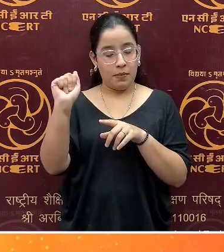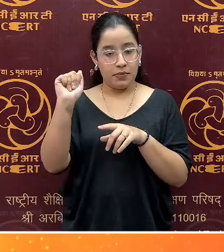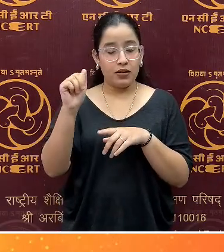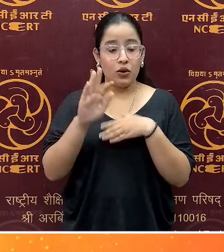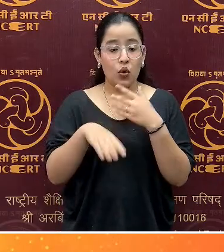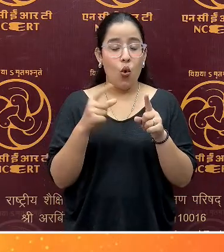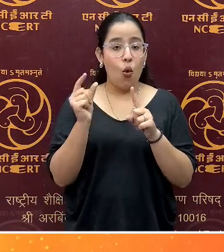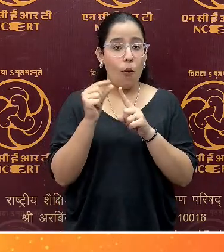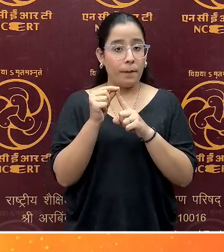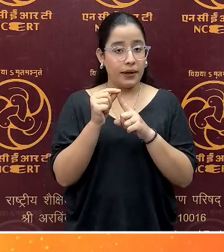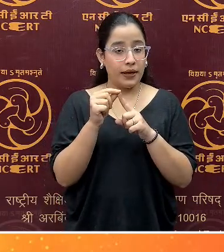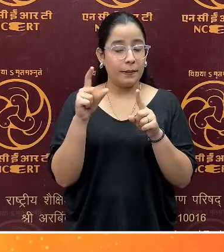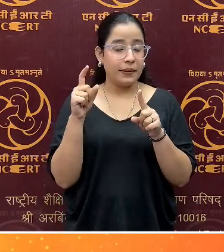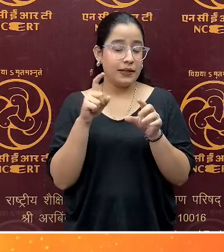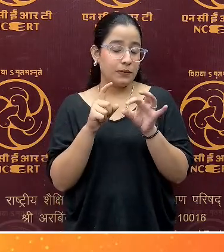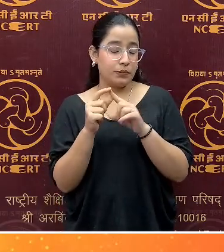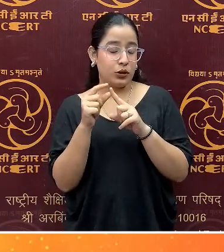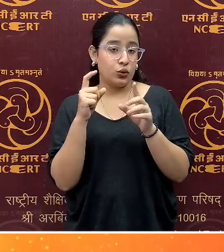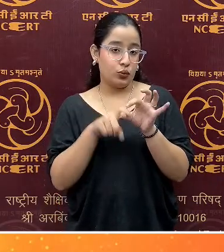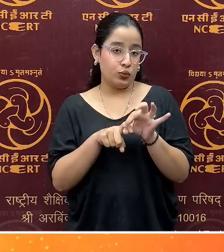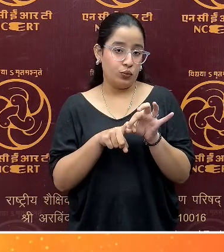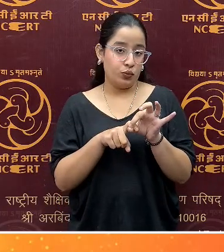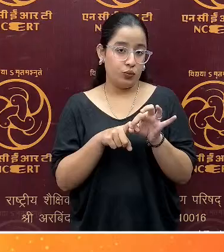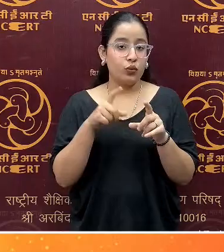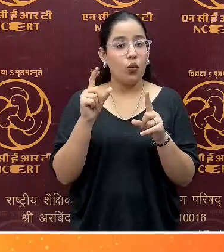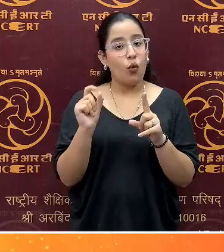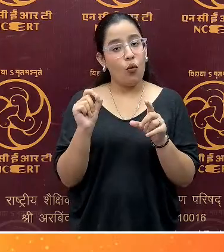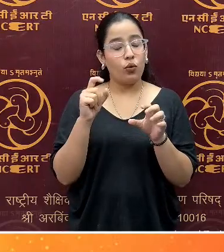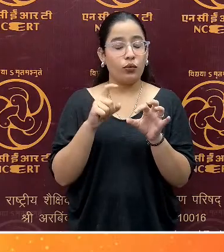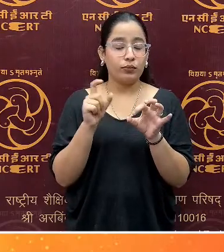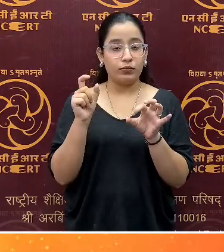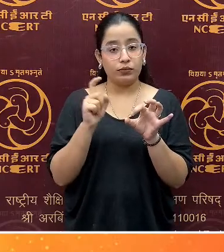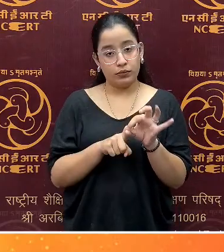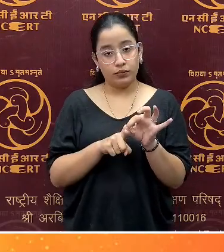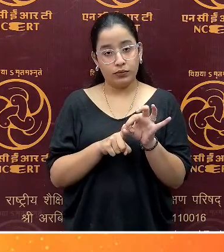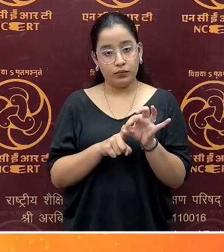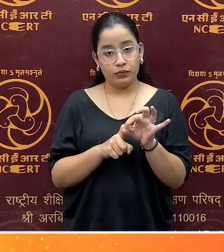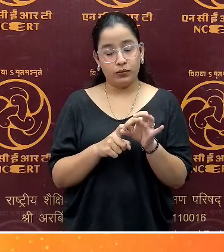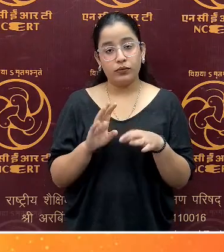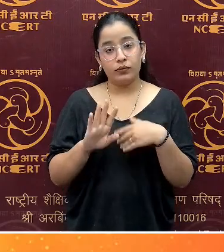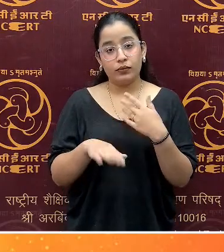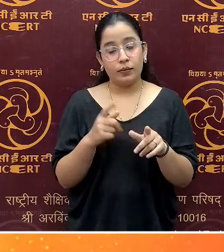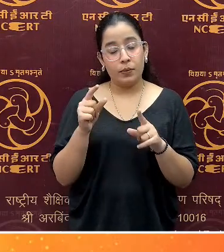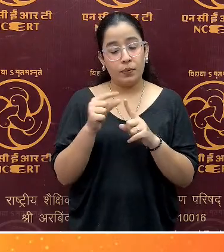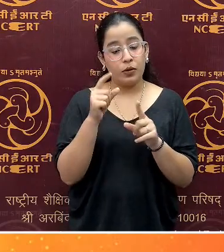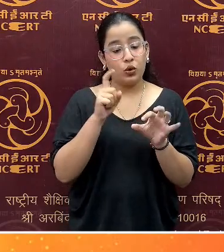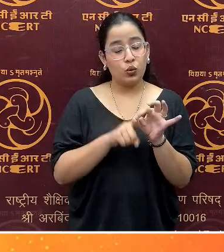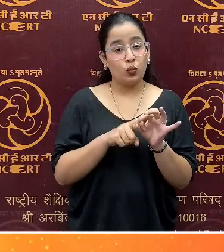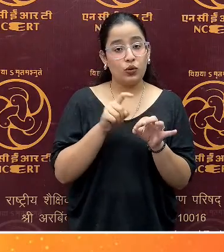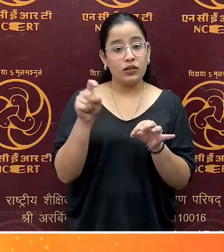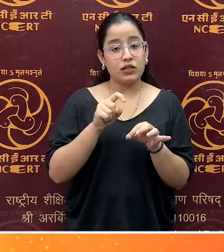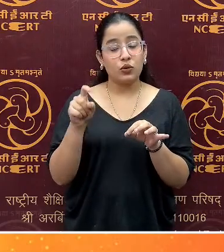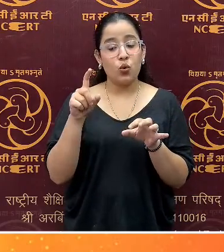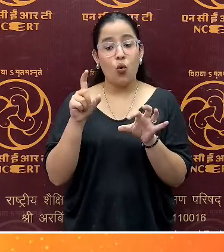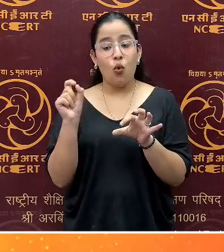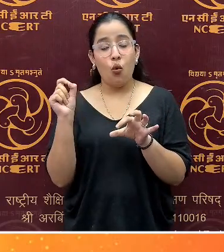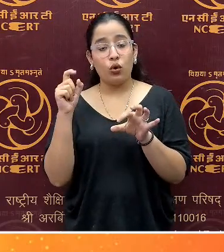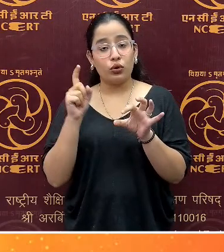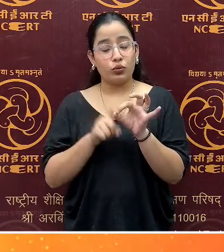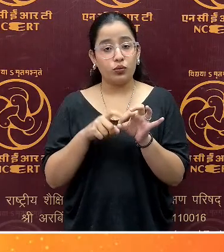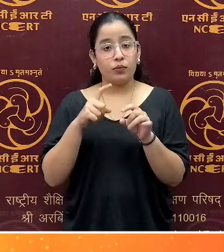OP plus PQ. That gives us OQ. So from here you get PQ's value as OQ minus